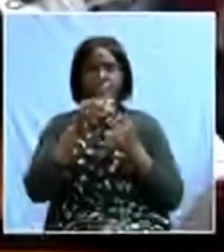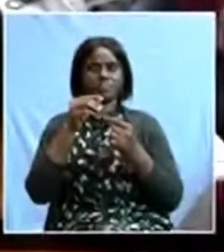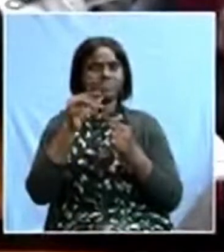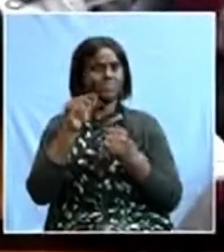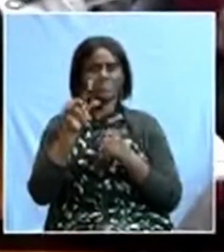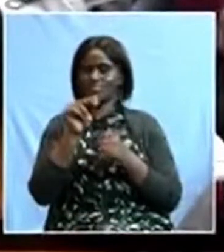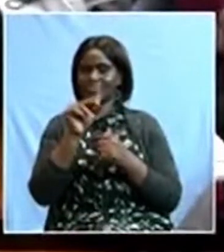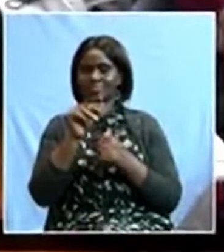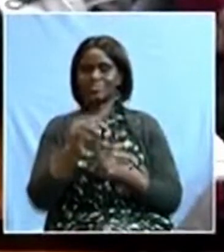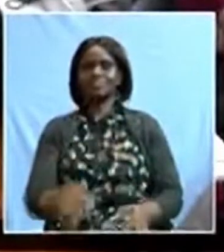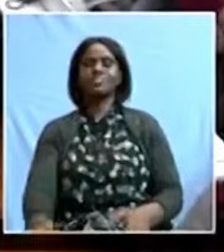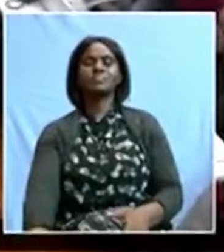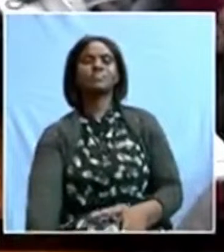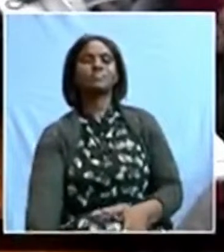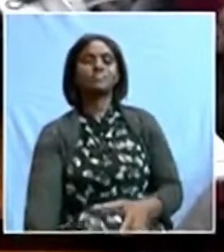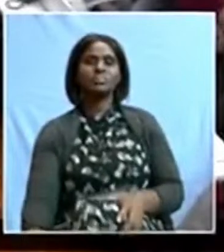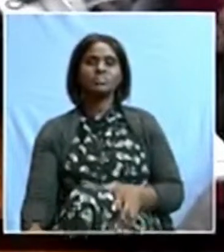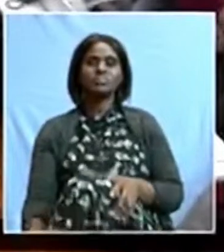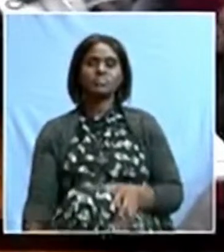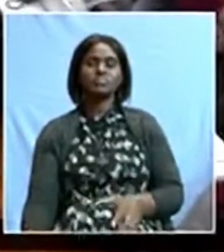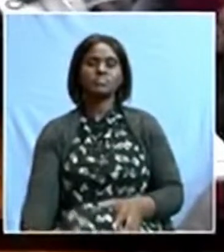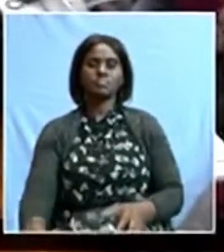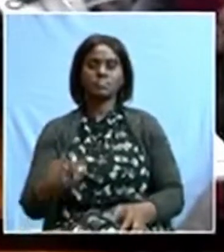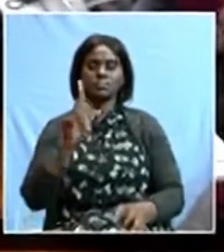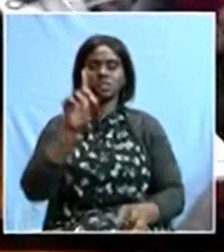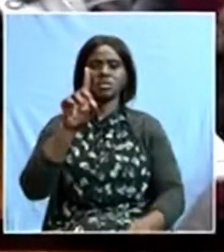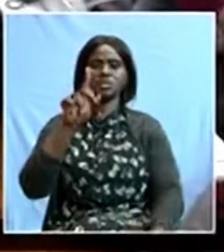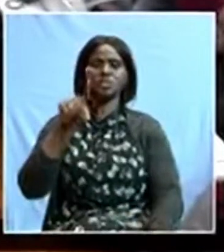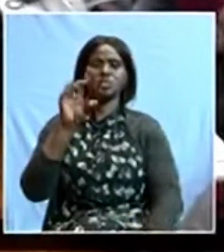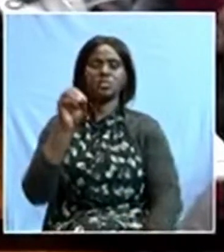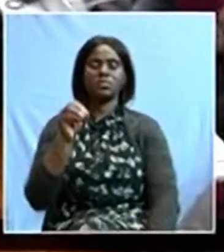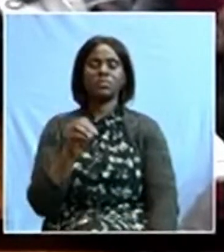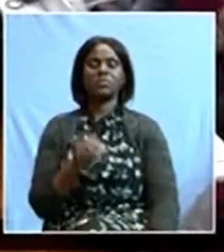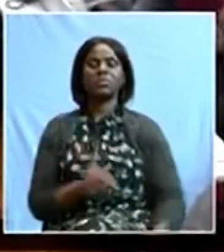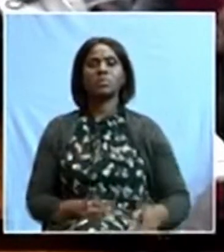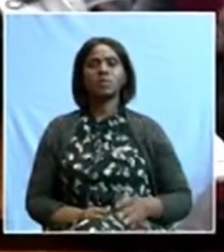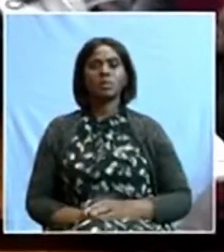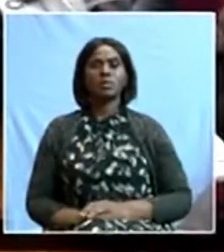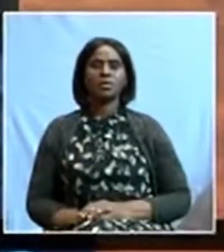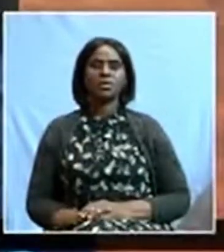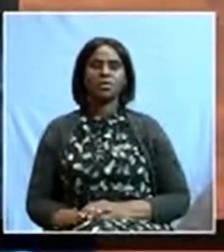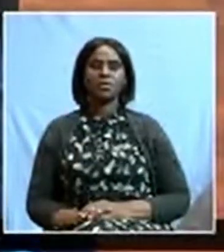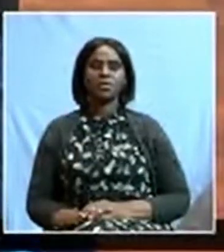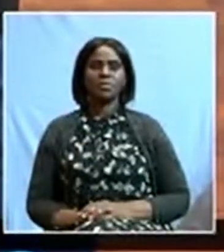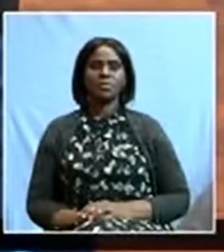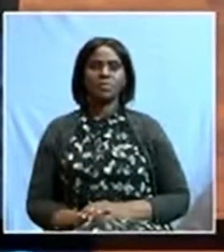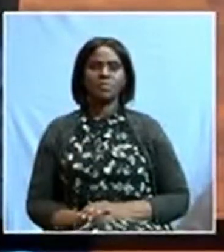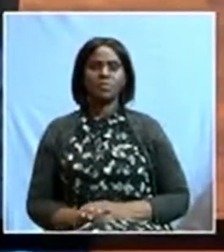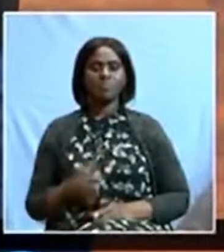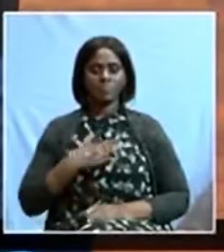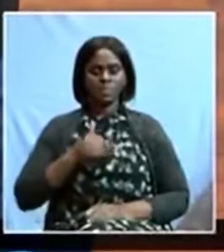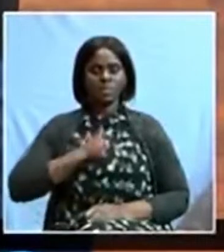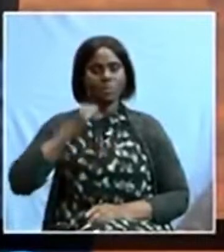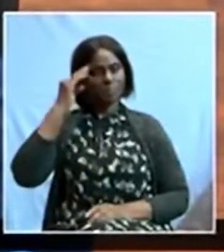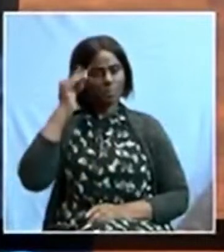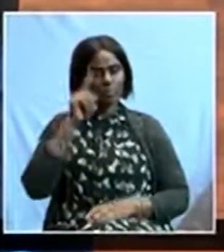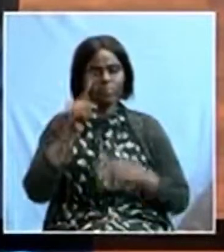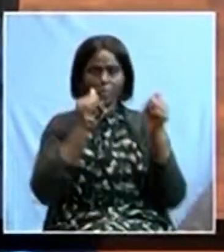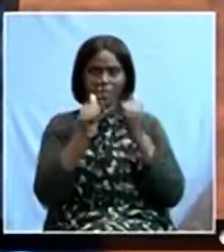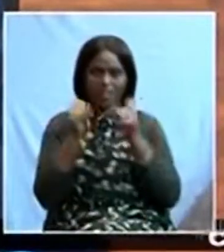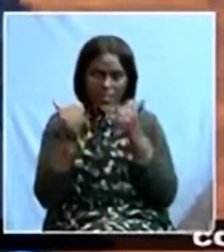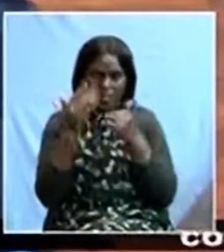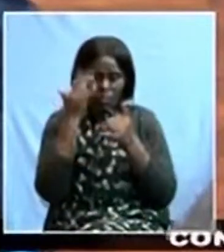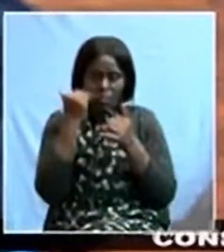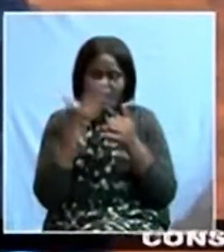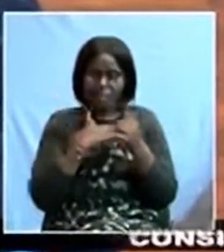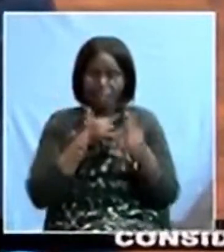No, I understand you are DPO yourself, isn't it? But I know you are acting. But why